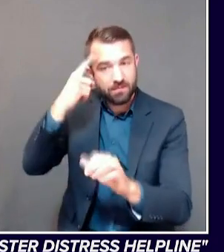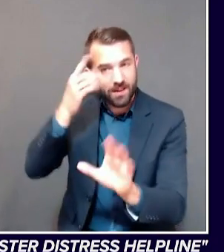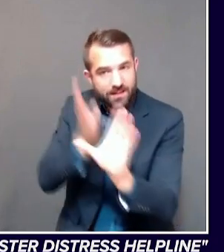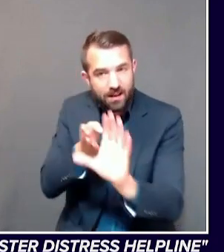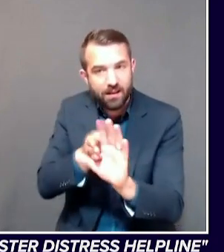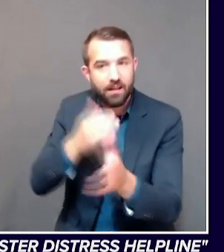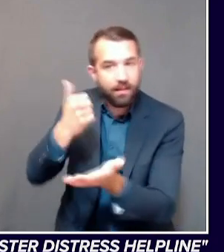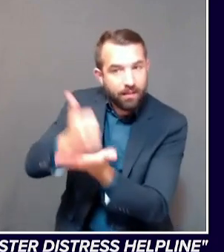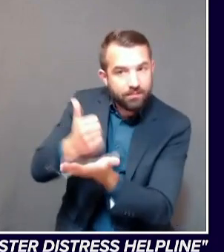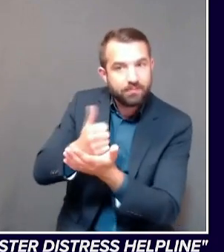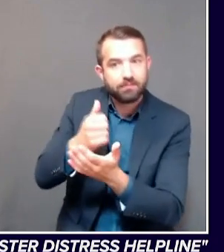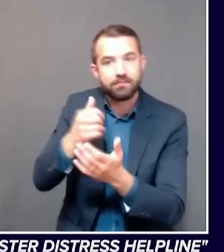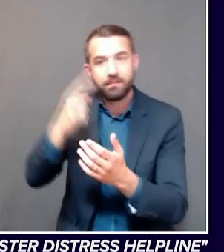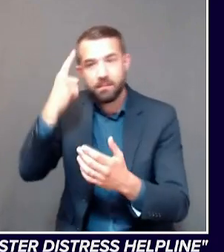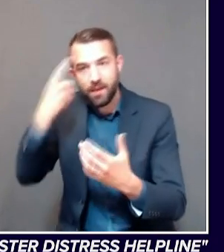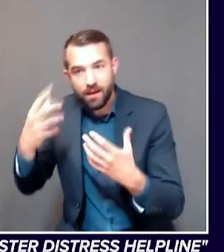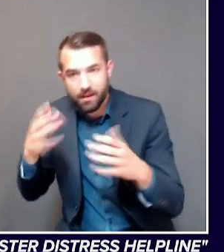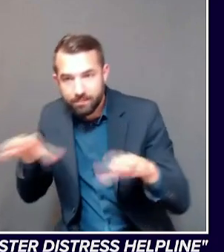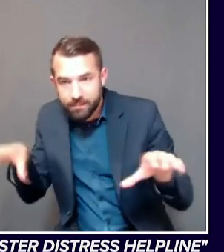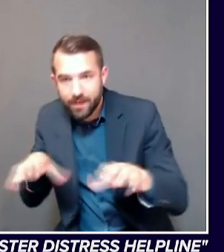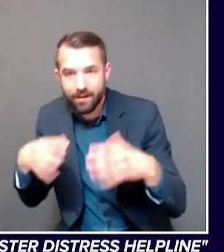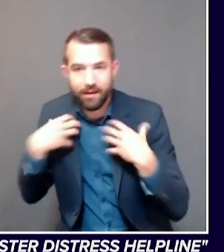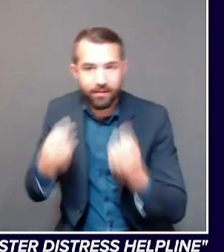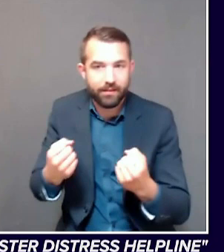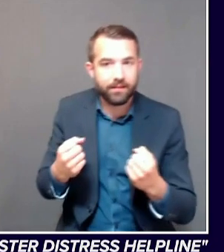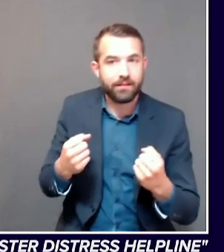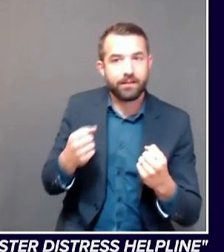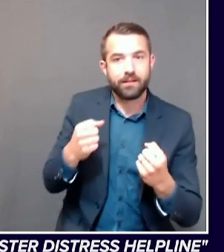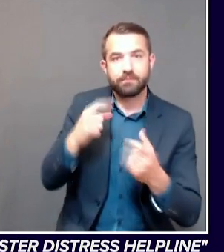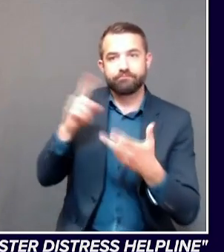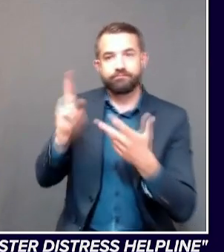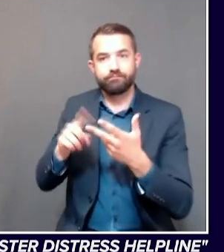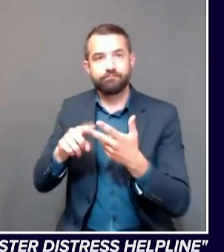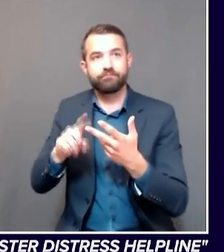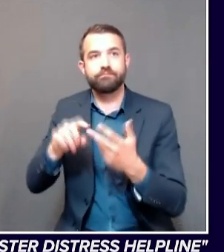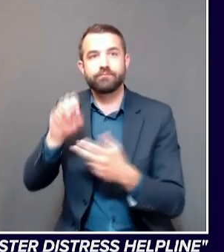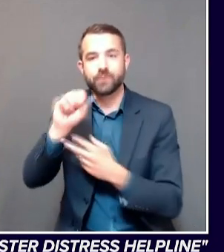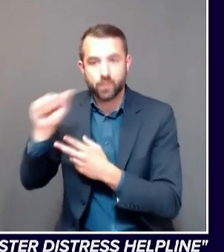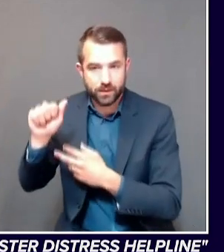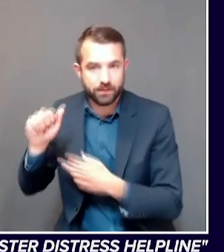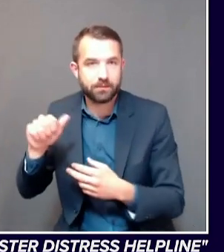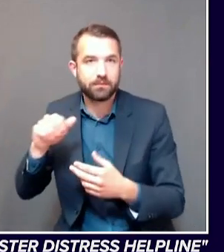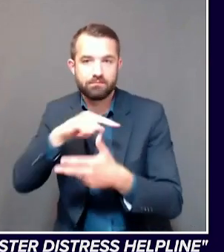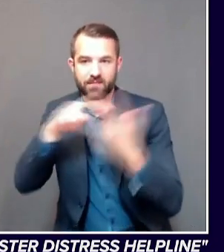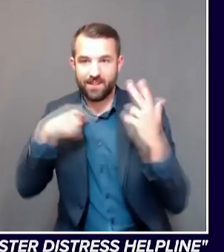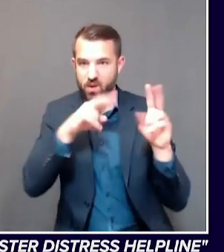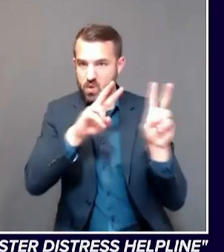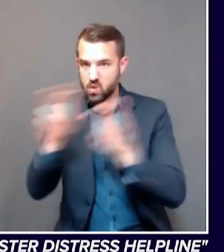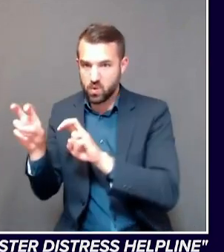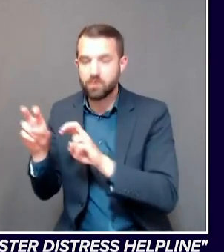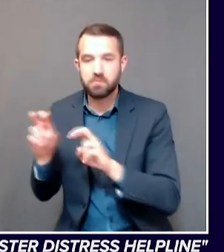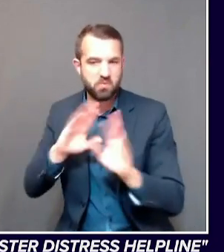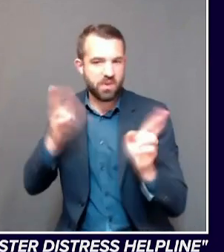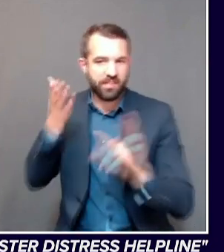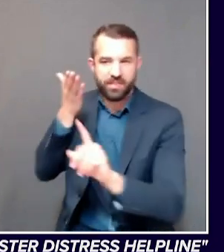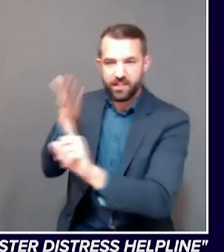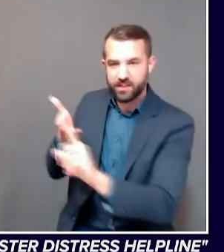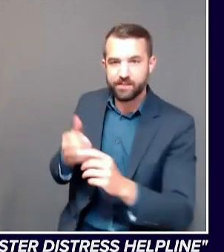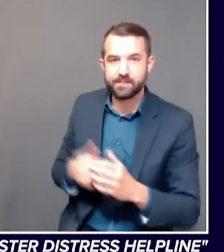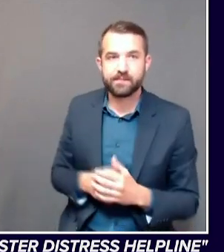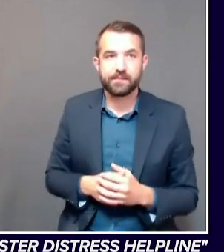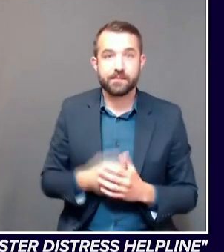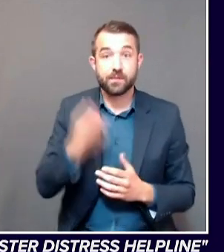needs. With that, I'll turn it back over to Dr. Shah for questions. Great. Thank you, Commissioner. I'd like to just, before we turn to our colleagues in the